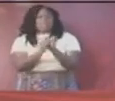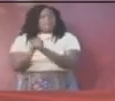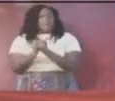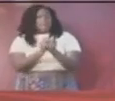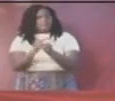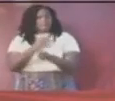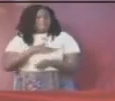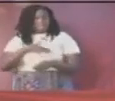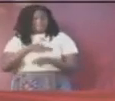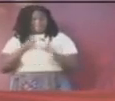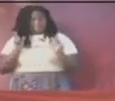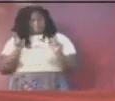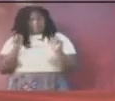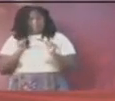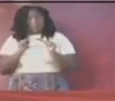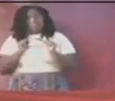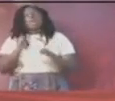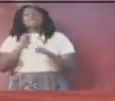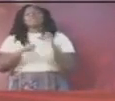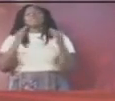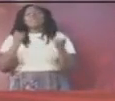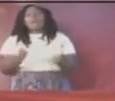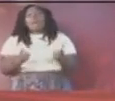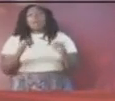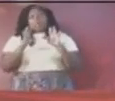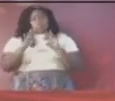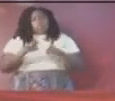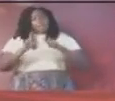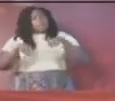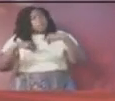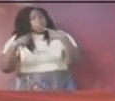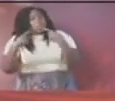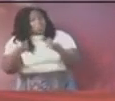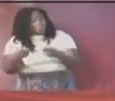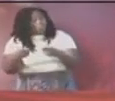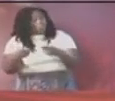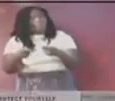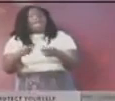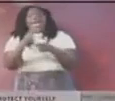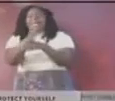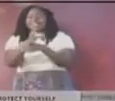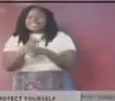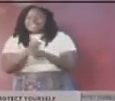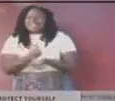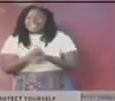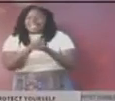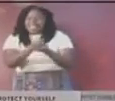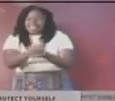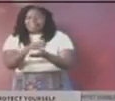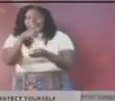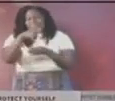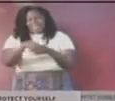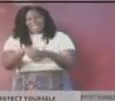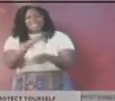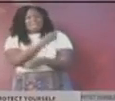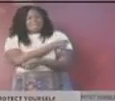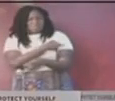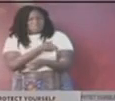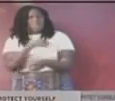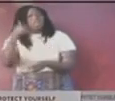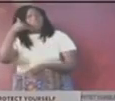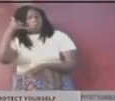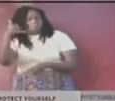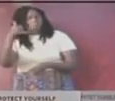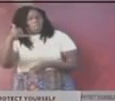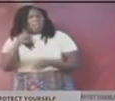together, so that we can enter and be treated into the parallel healthcare system. Thank you. And thank you, Dr. Richards. We